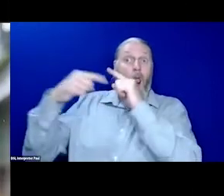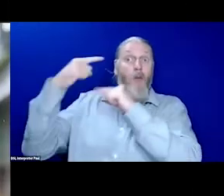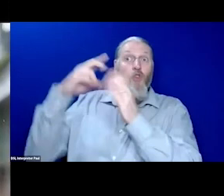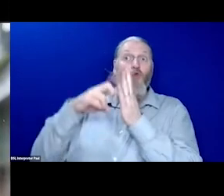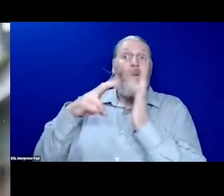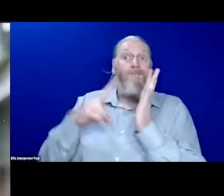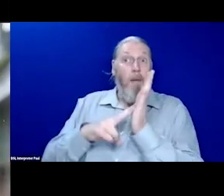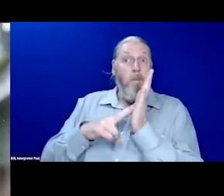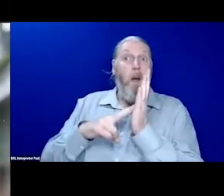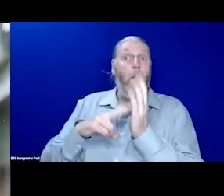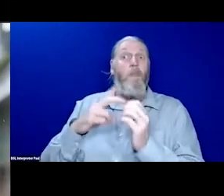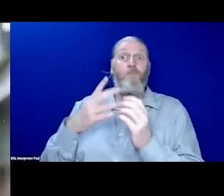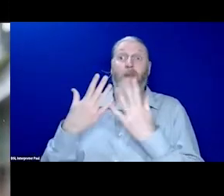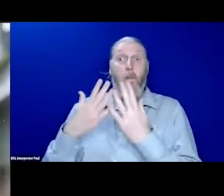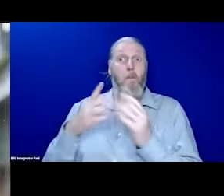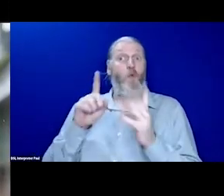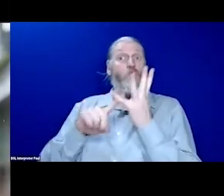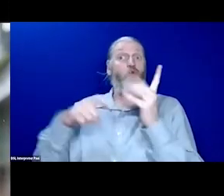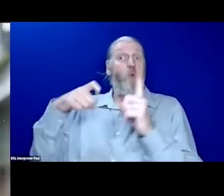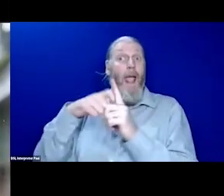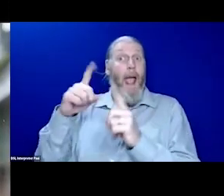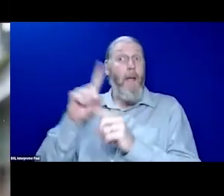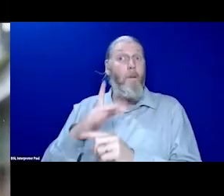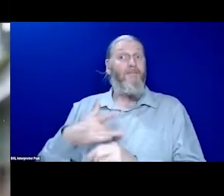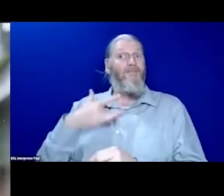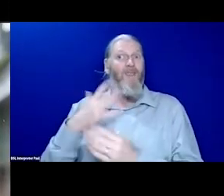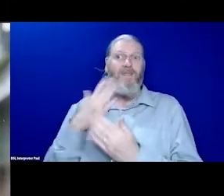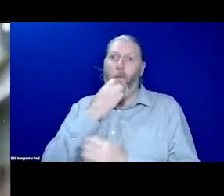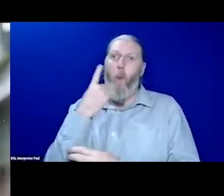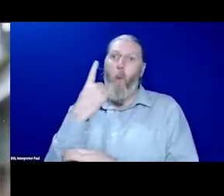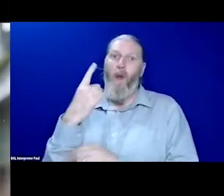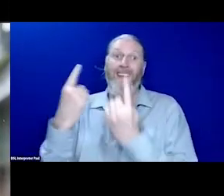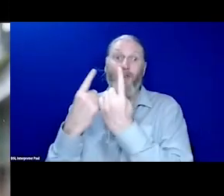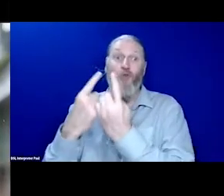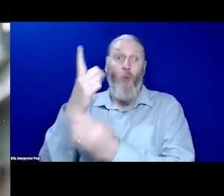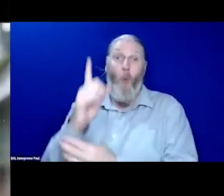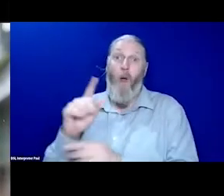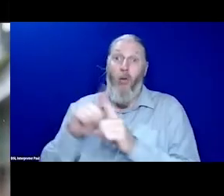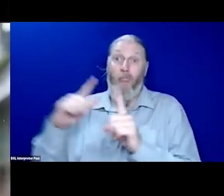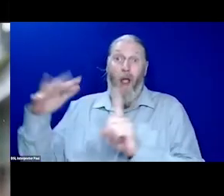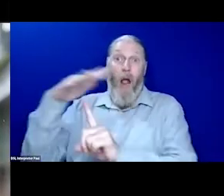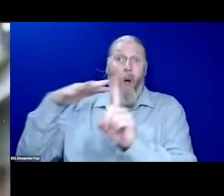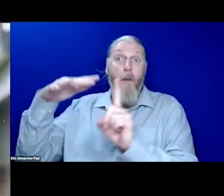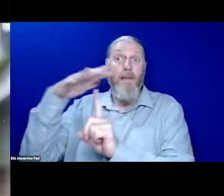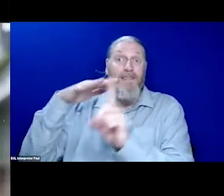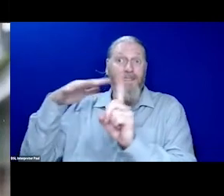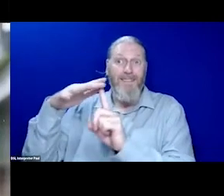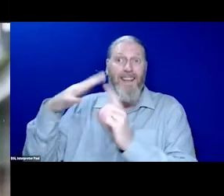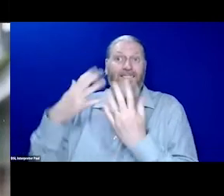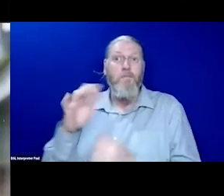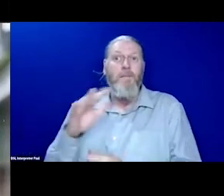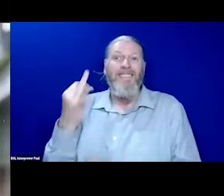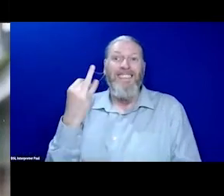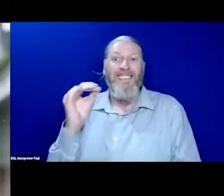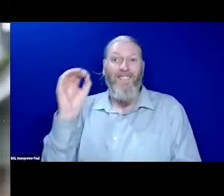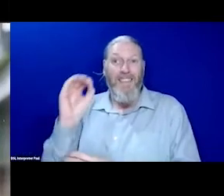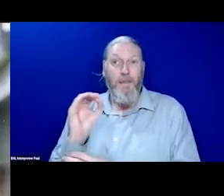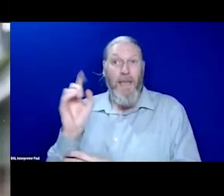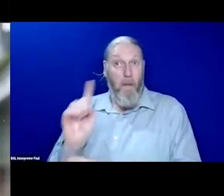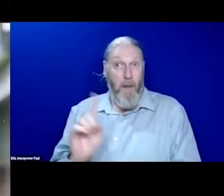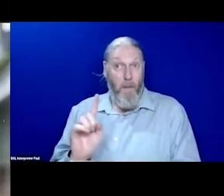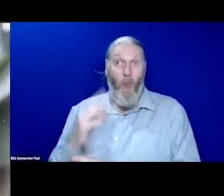UK public. This was reflected across 40 countries in 2020, where 70% of people were very